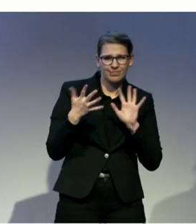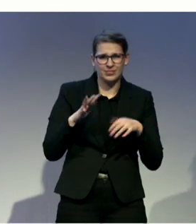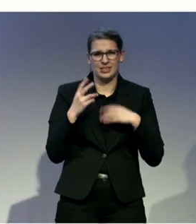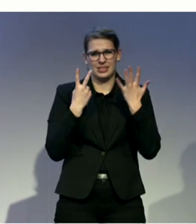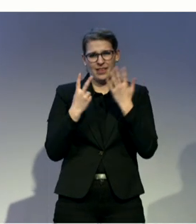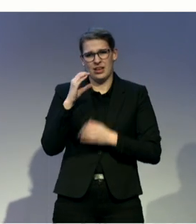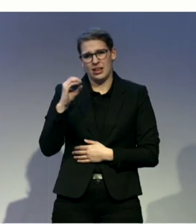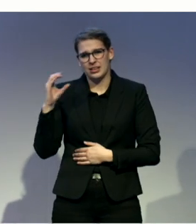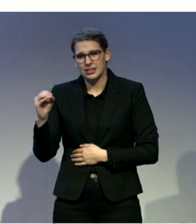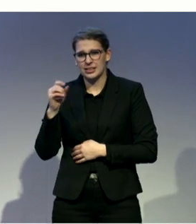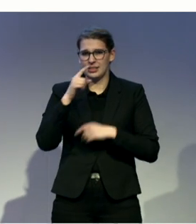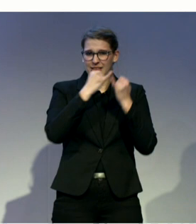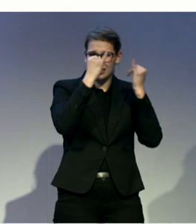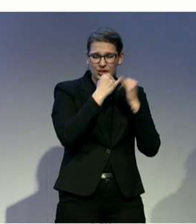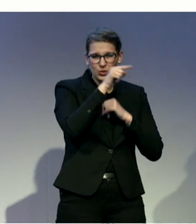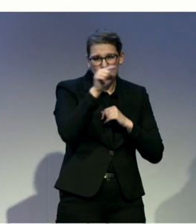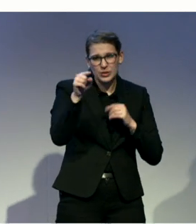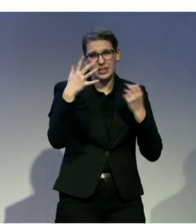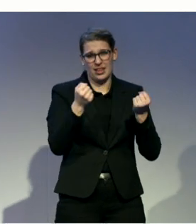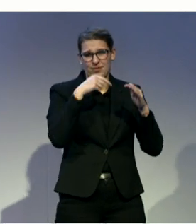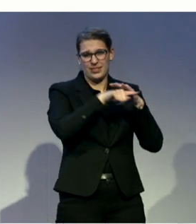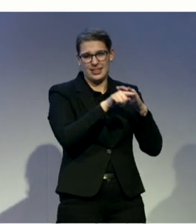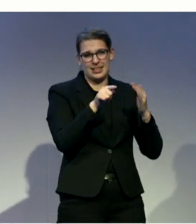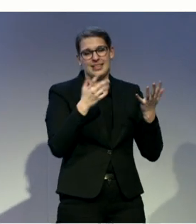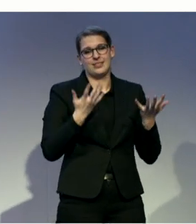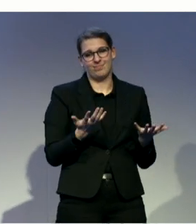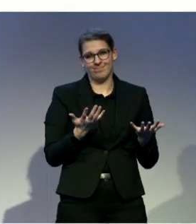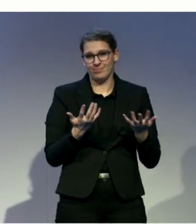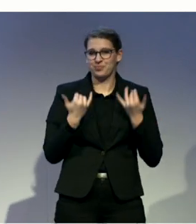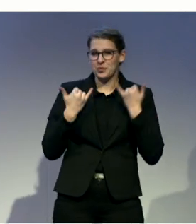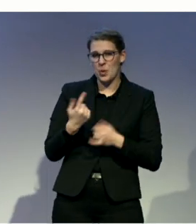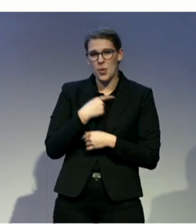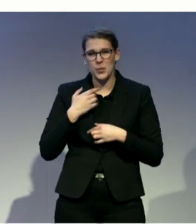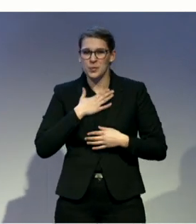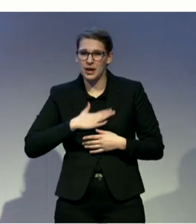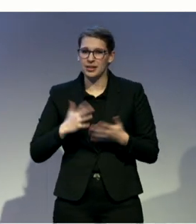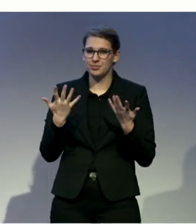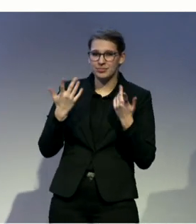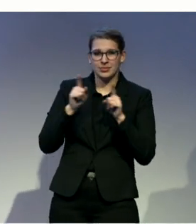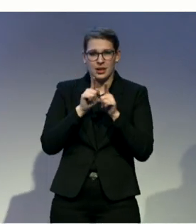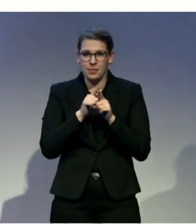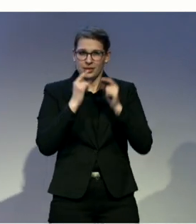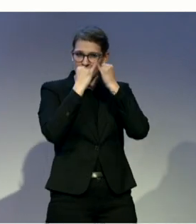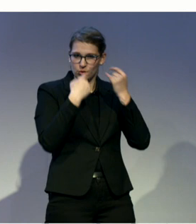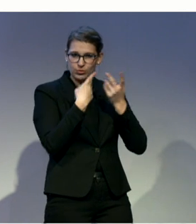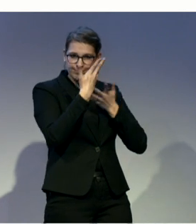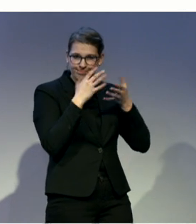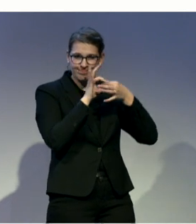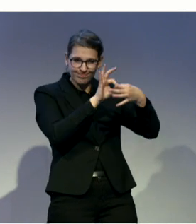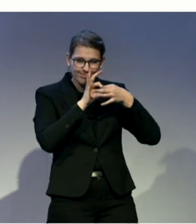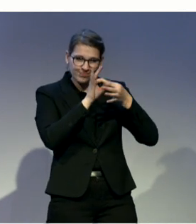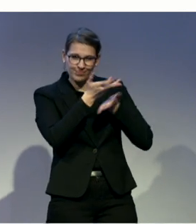But we are friends with that institution, and we always help them. We help their specialists, and we help their